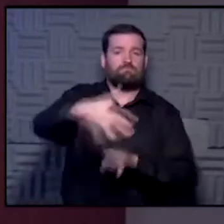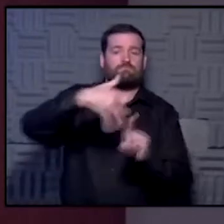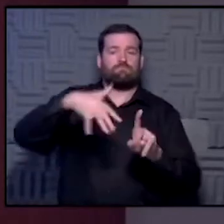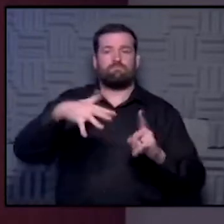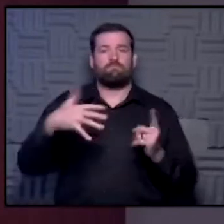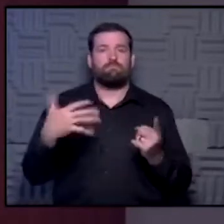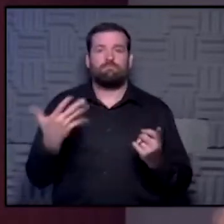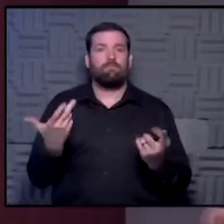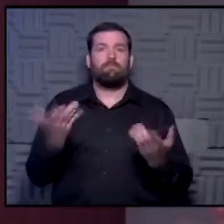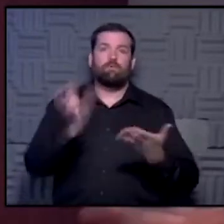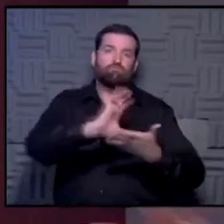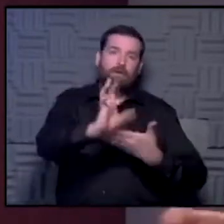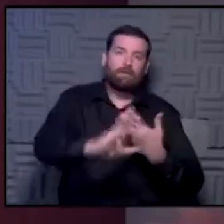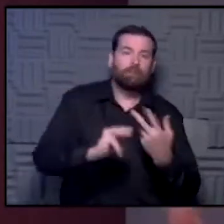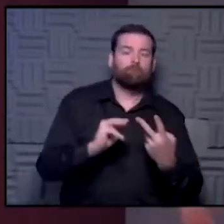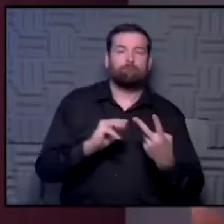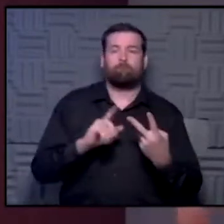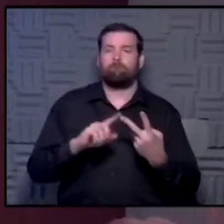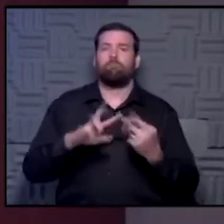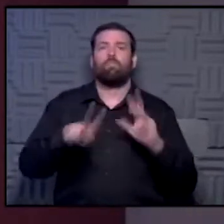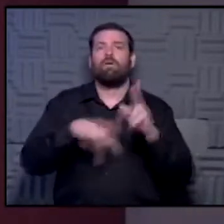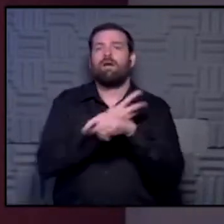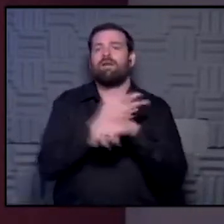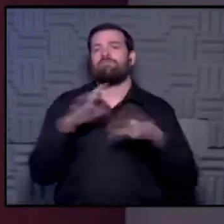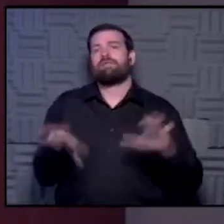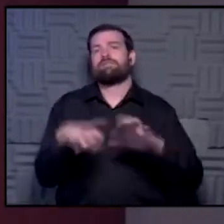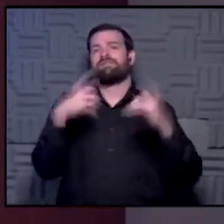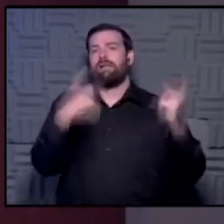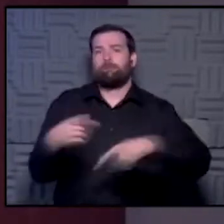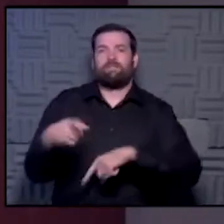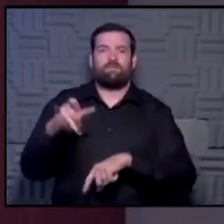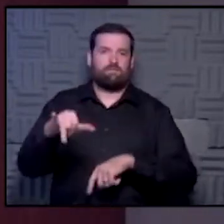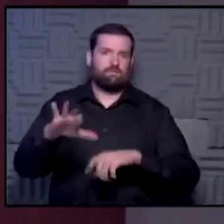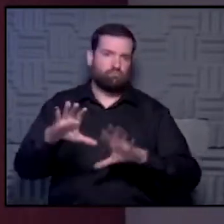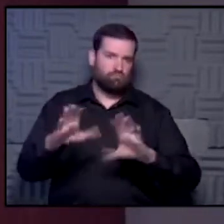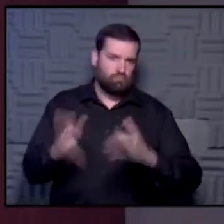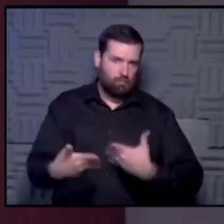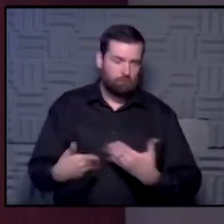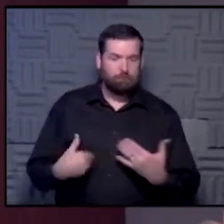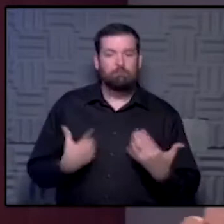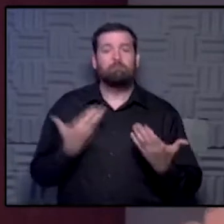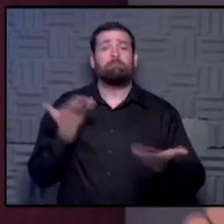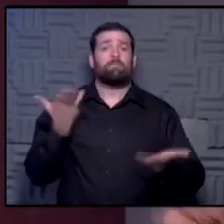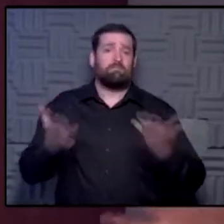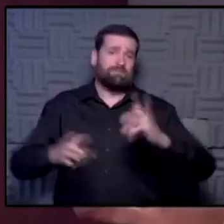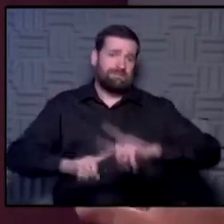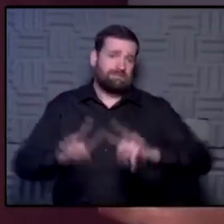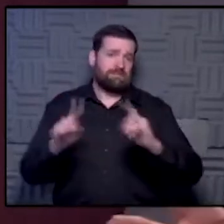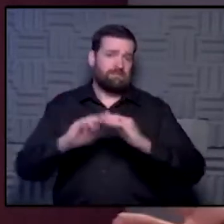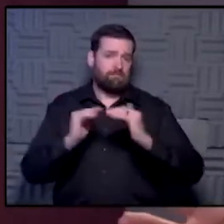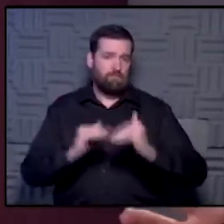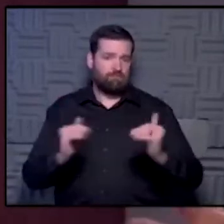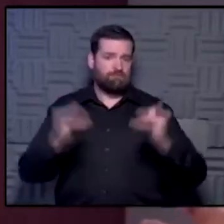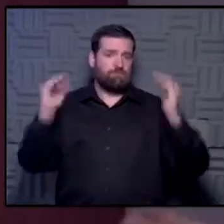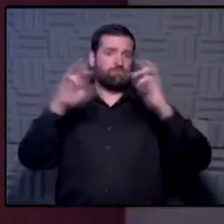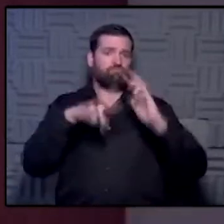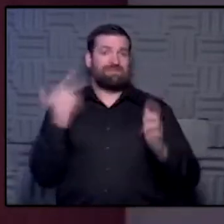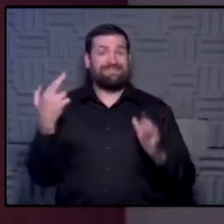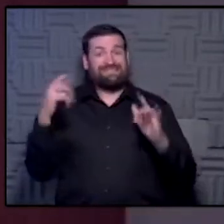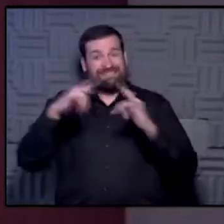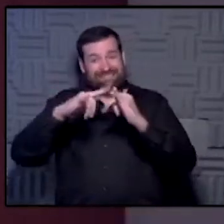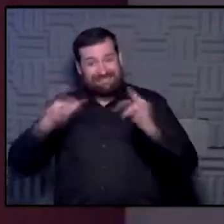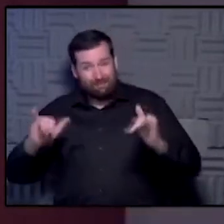the curriculum and what are the types of activities that are going on in that classroom, there might even be different levels of risk within the same